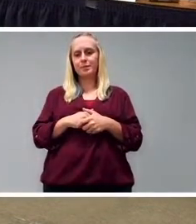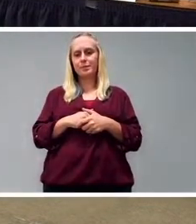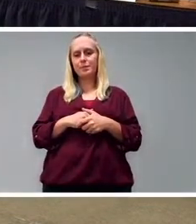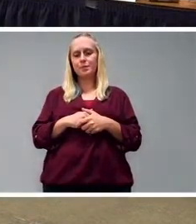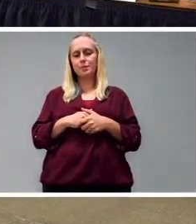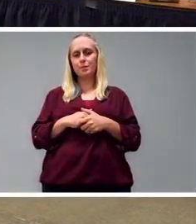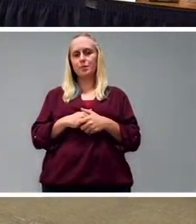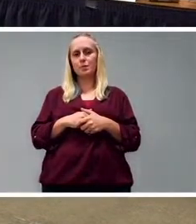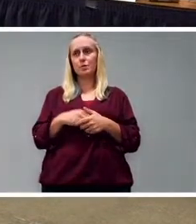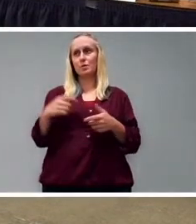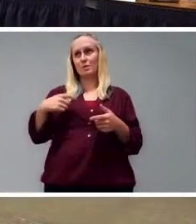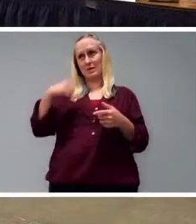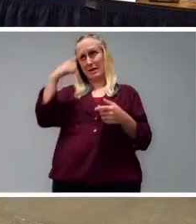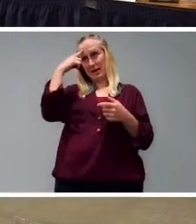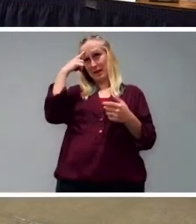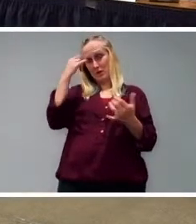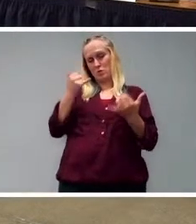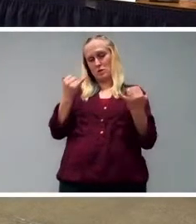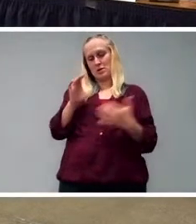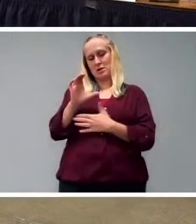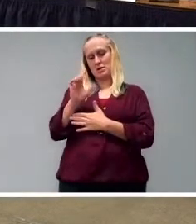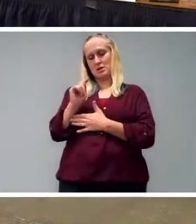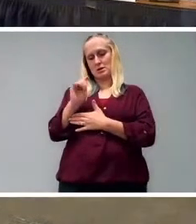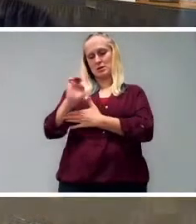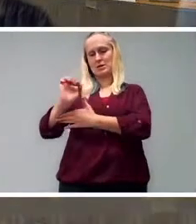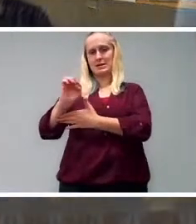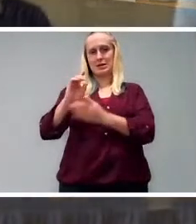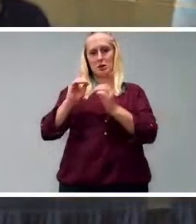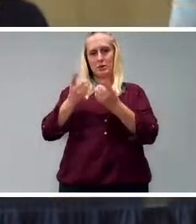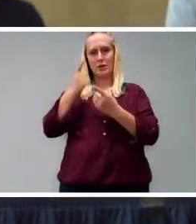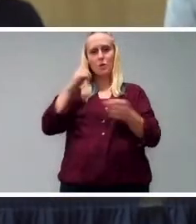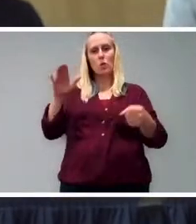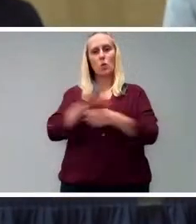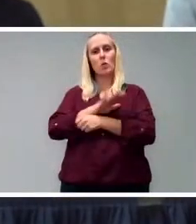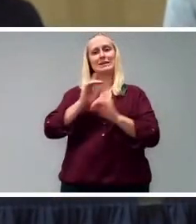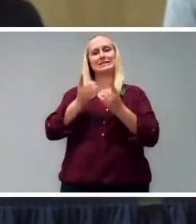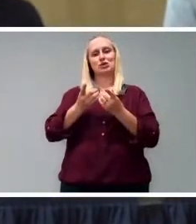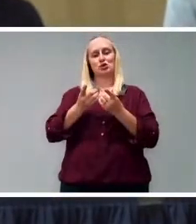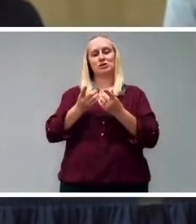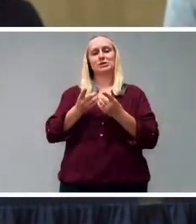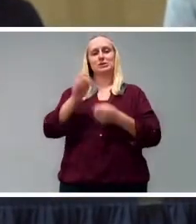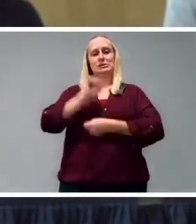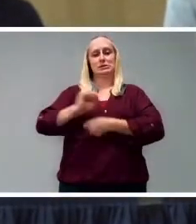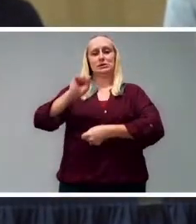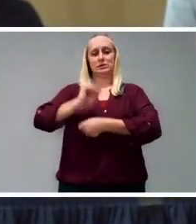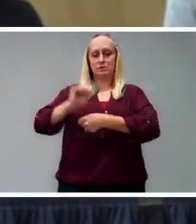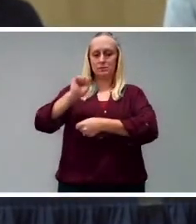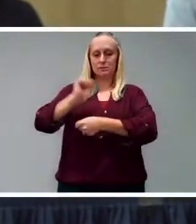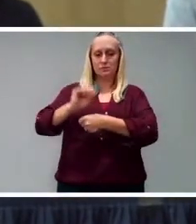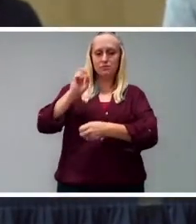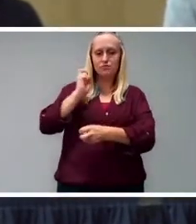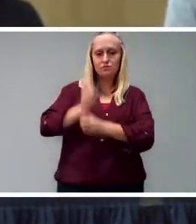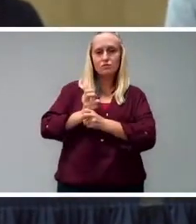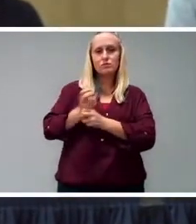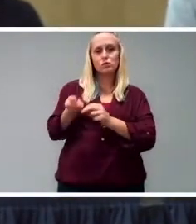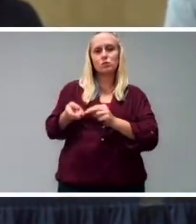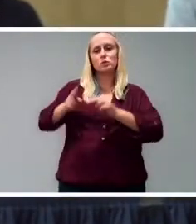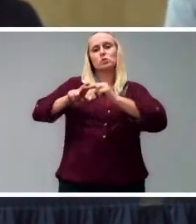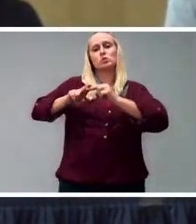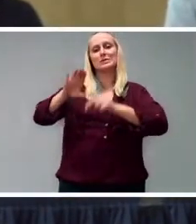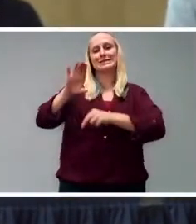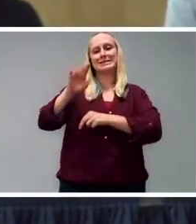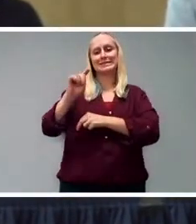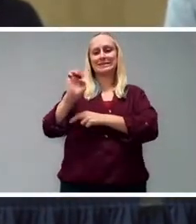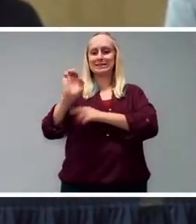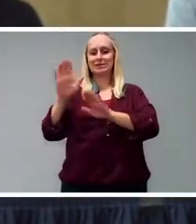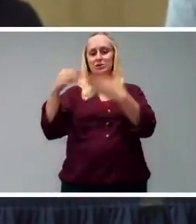I think right now our CTE department for our entire district is working really, really hard to scale up our CTE offerings on